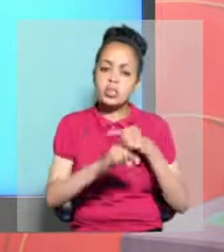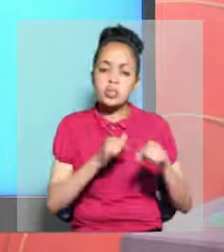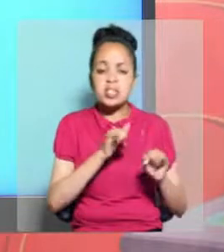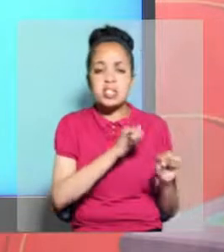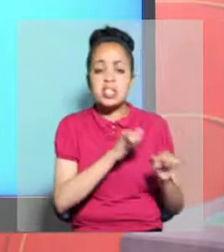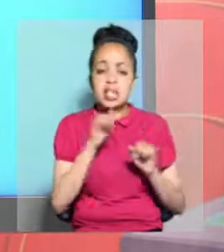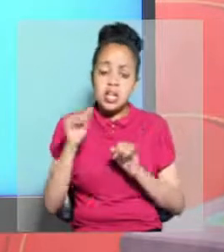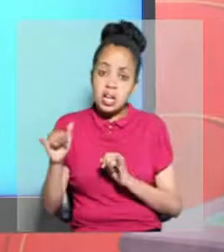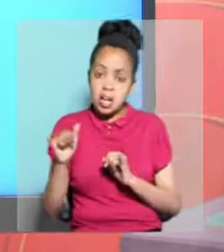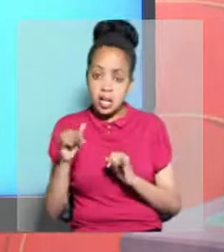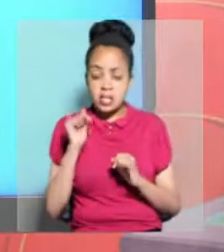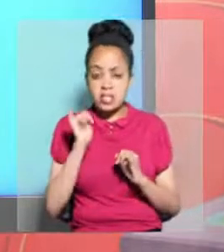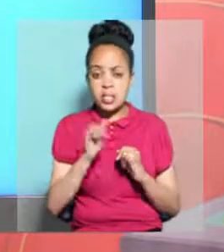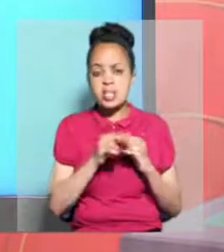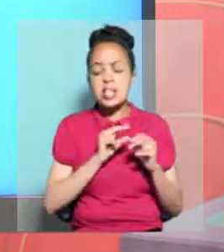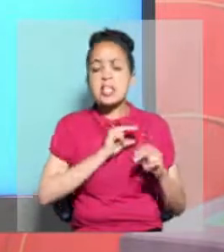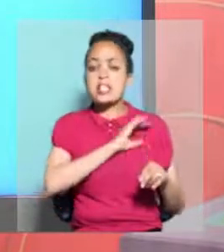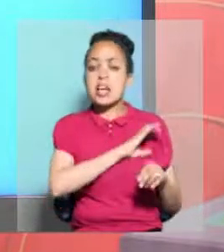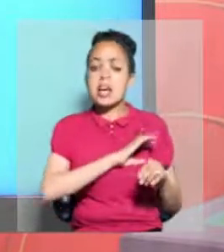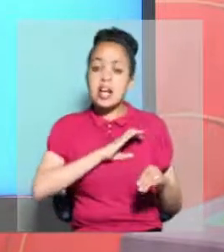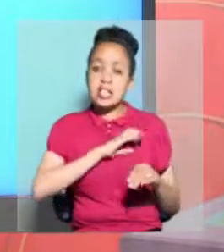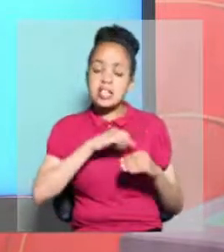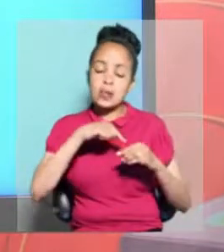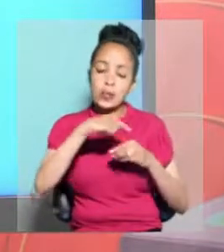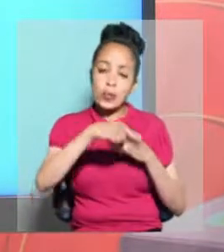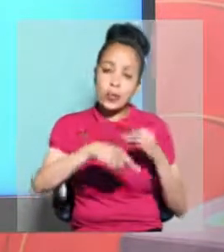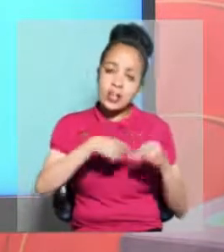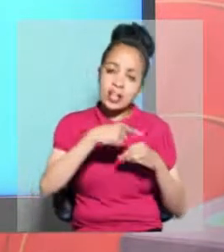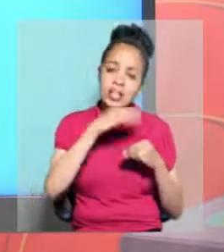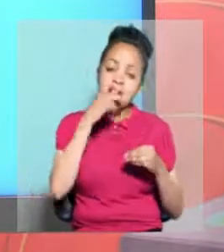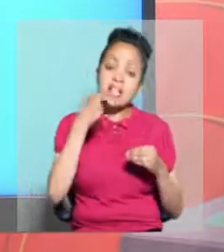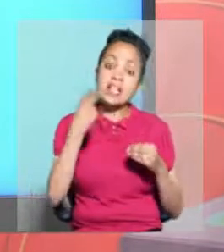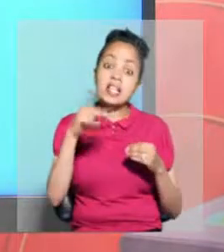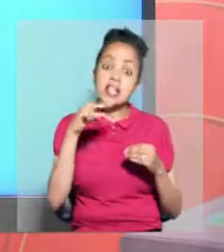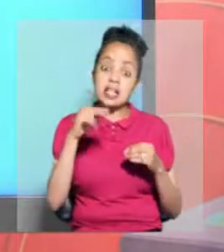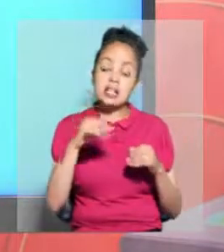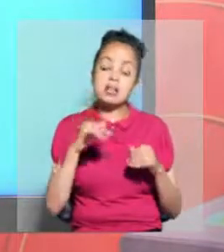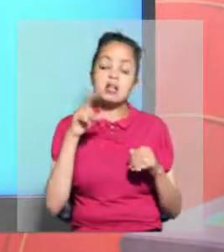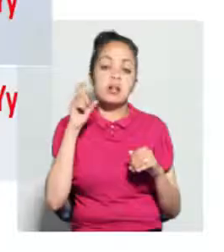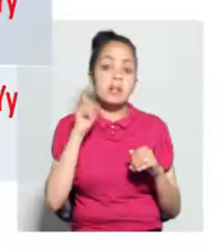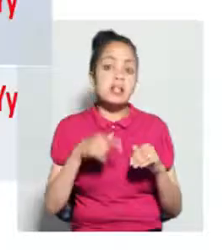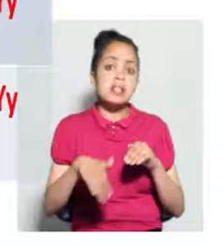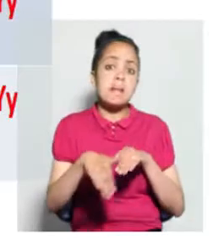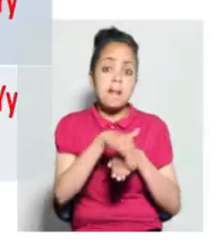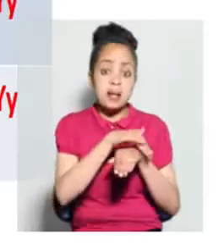of the monohybrid one, the character of wrinkled and green is become masked.